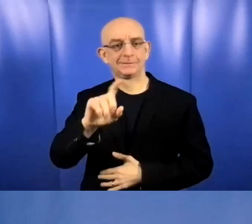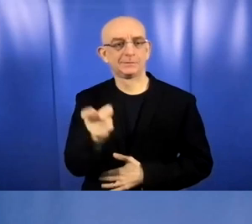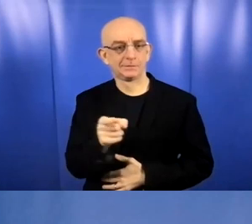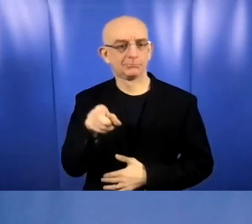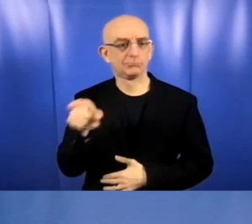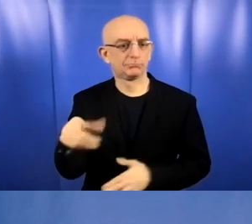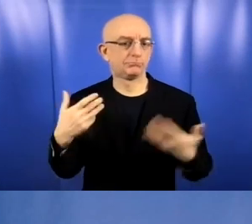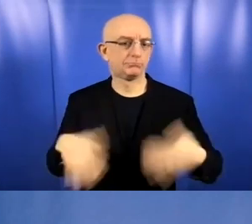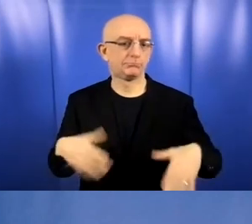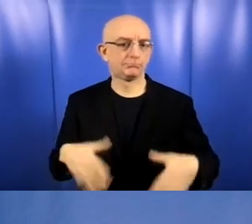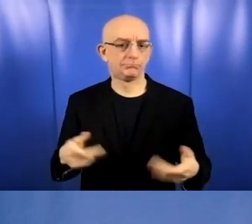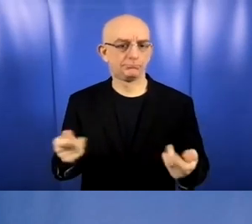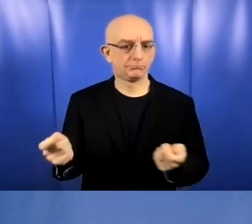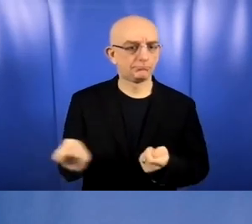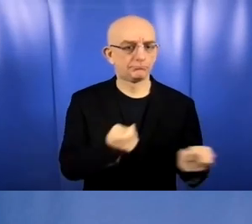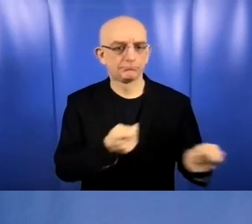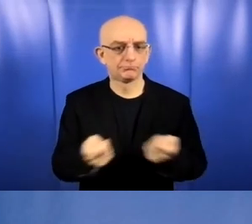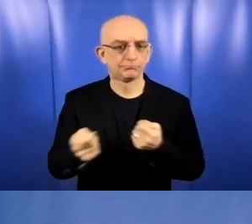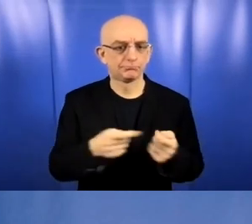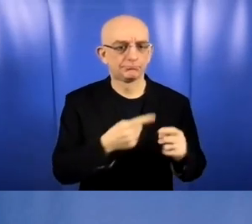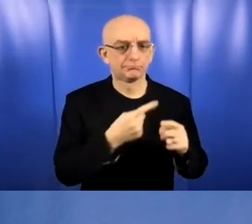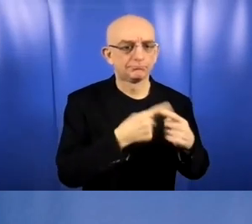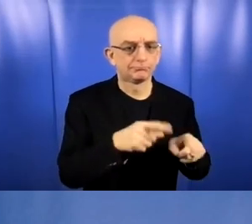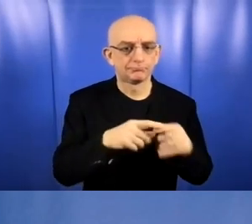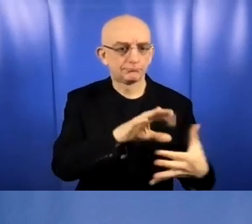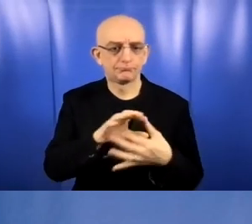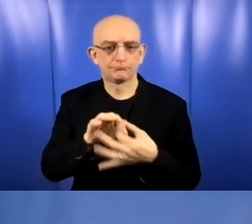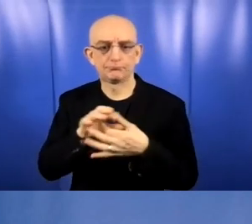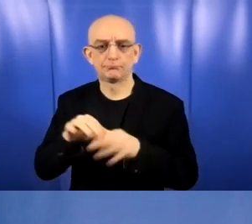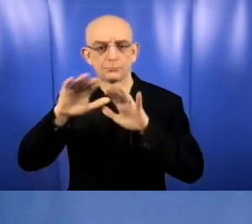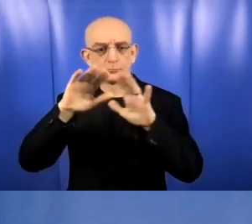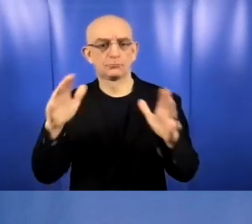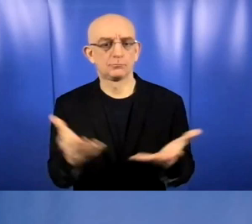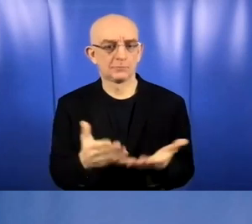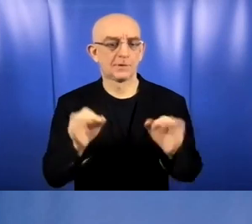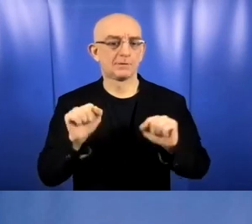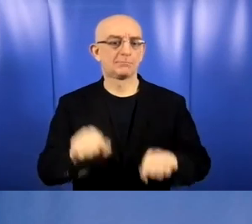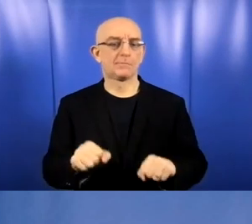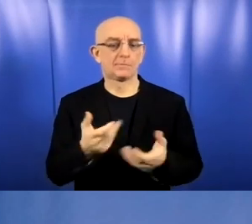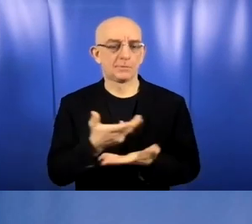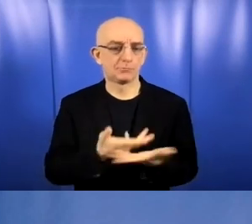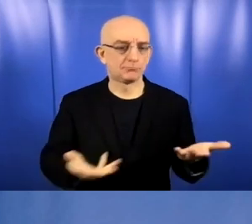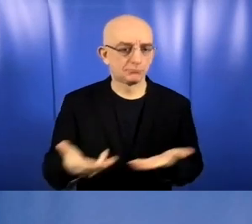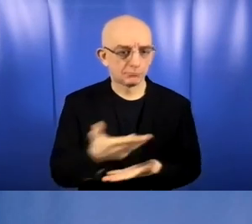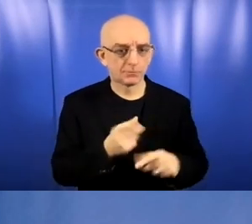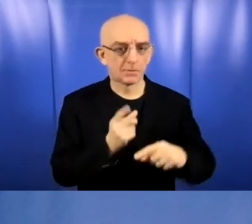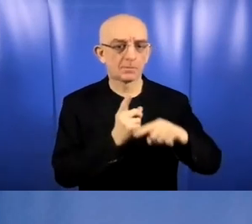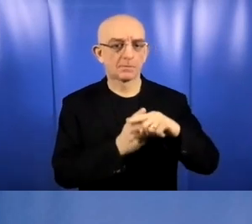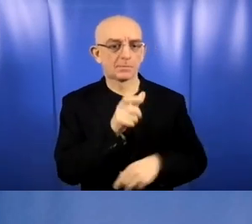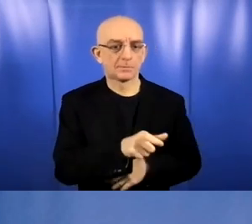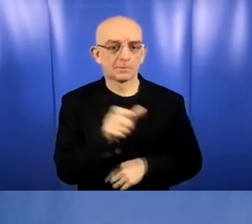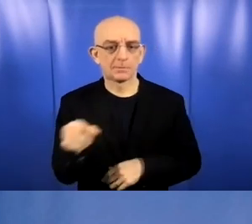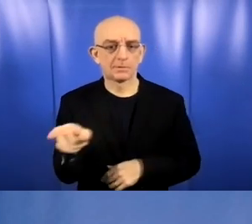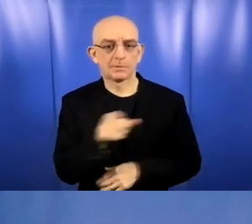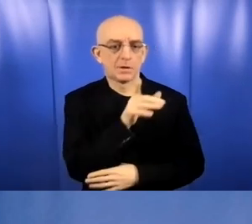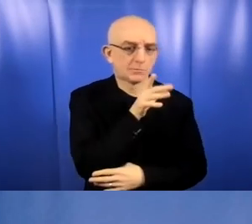we can have a multilingual conversation over this period of time. This morning, we really